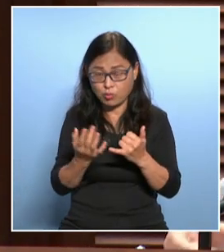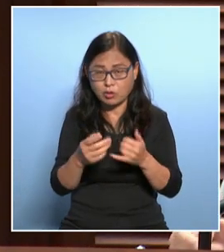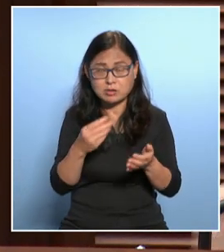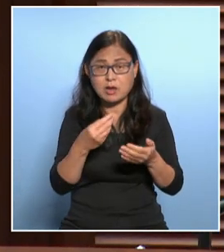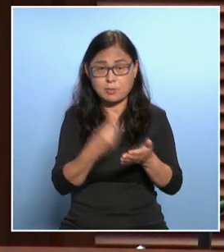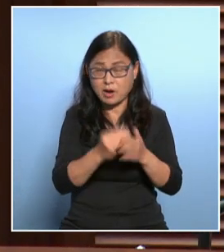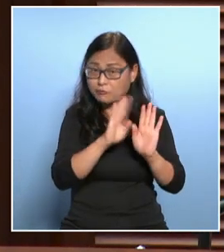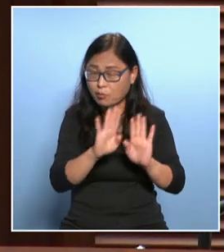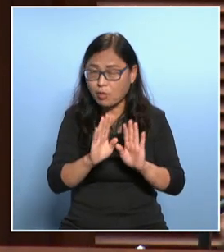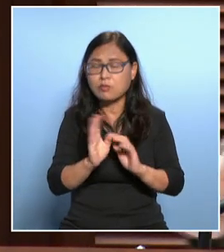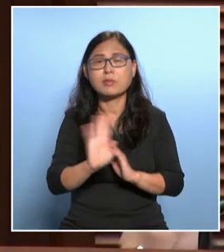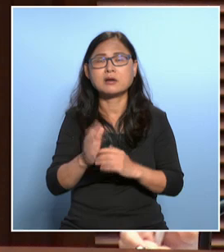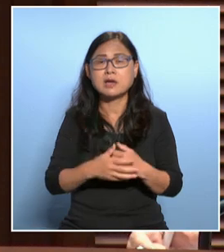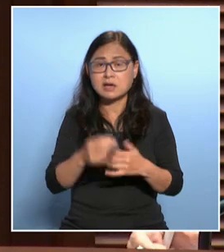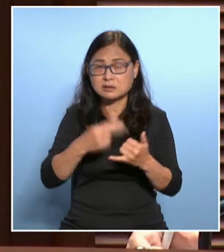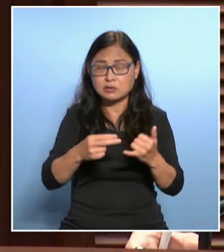of surgery.